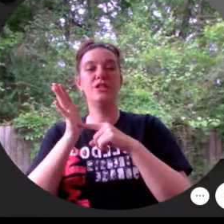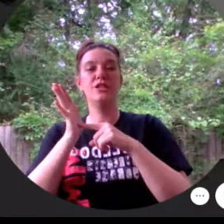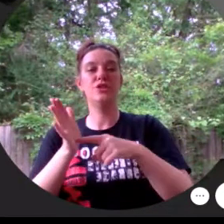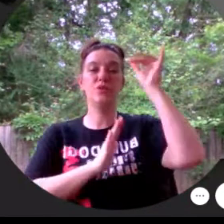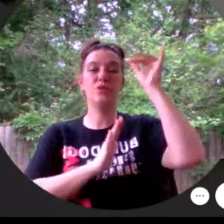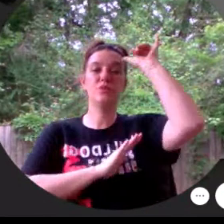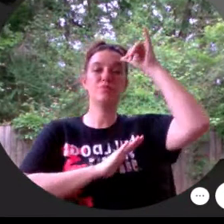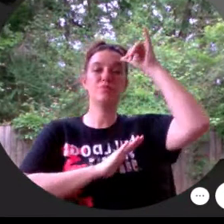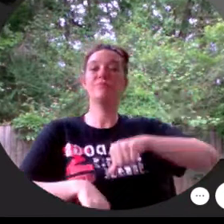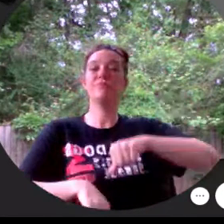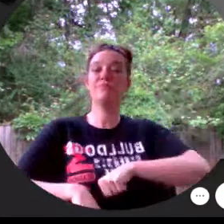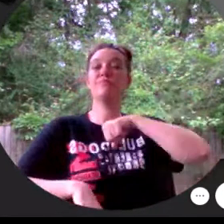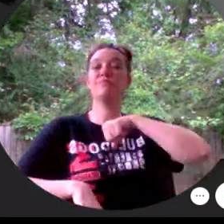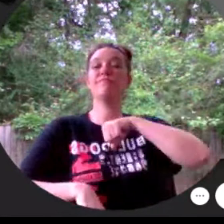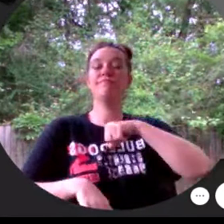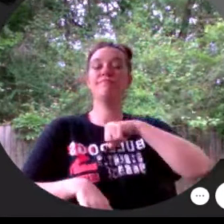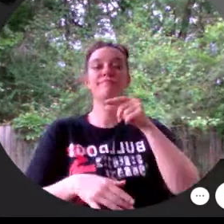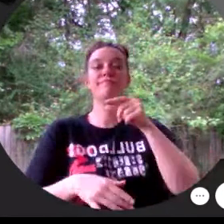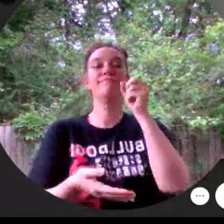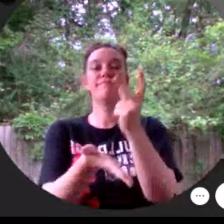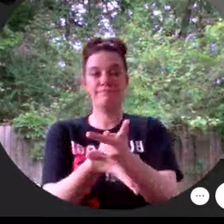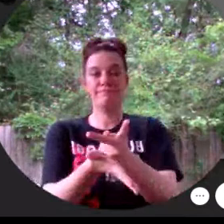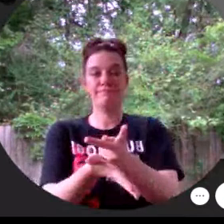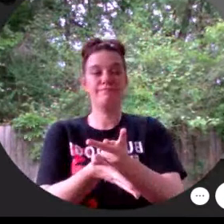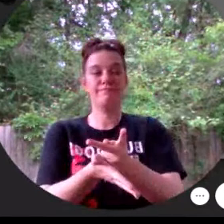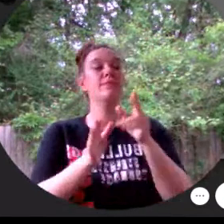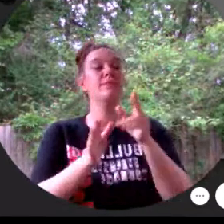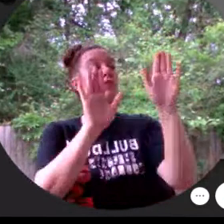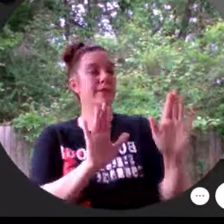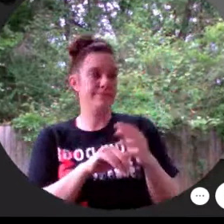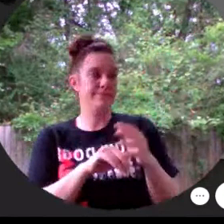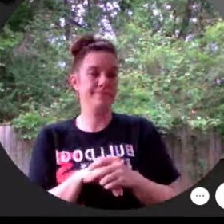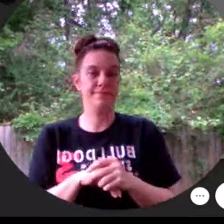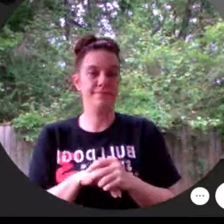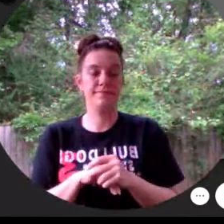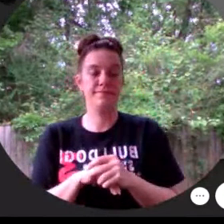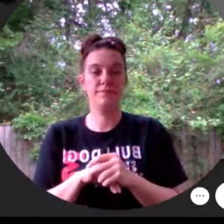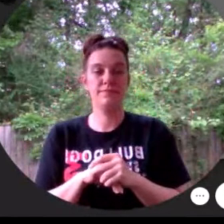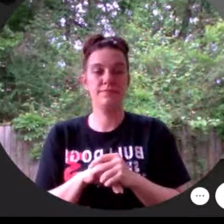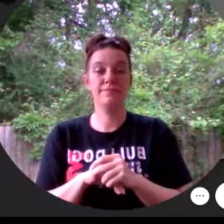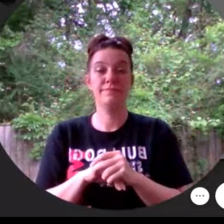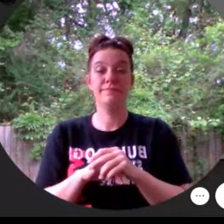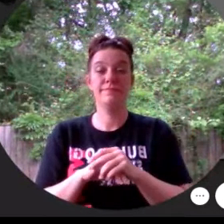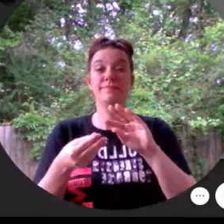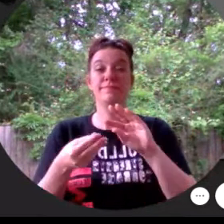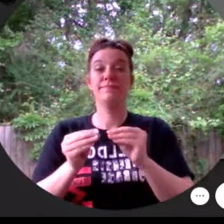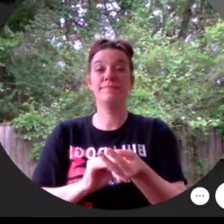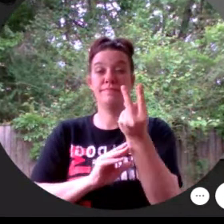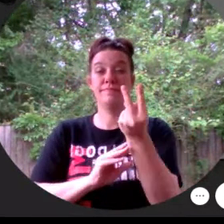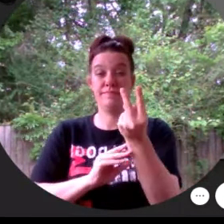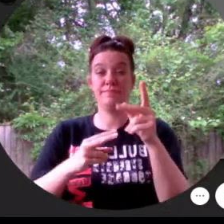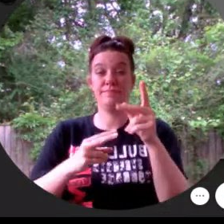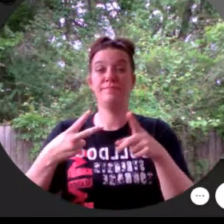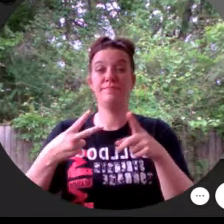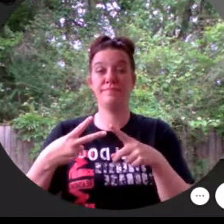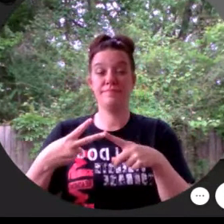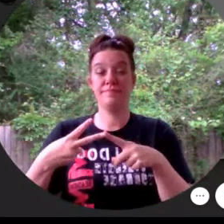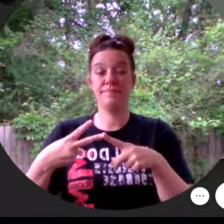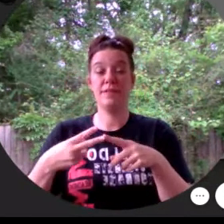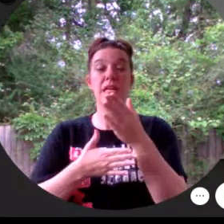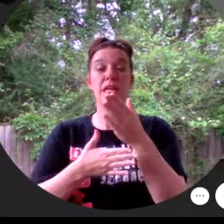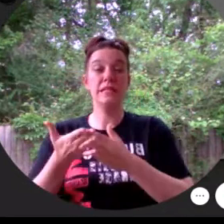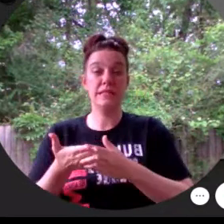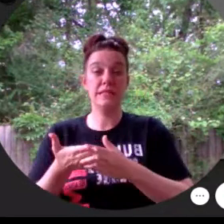pride. Approved. Right. Item 2. Some of the drinking